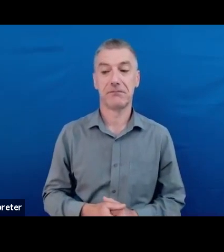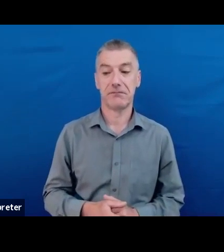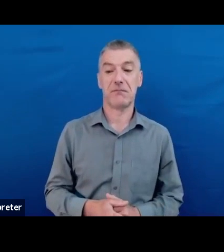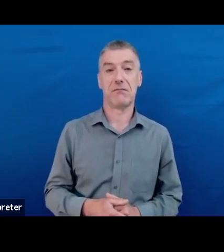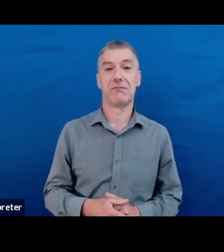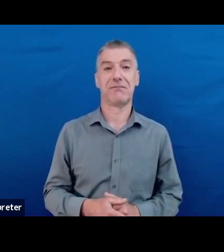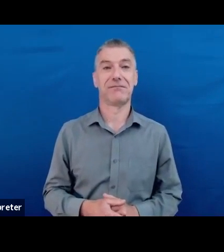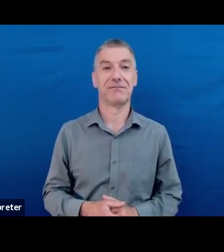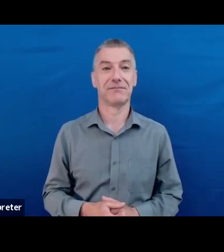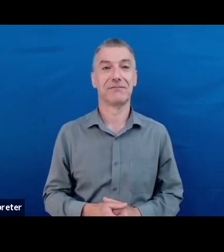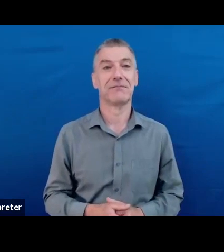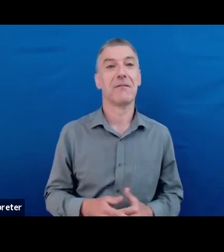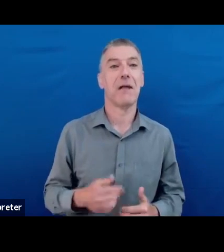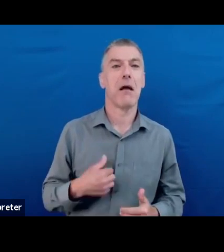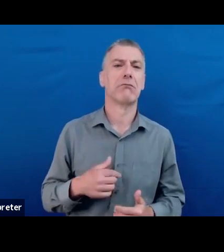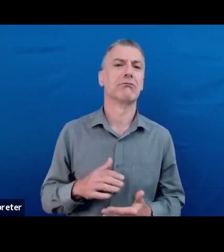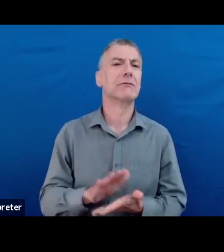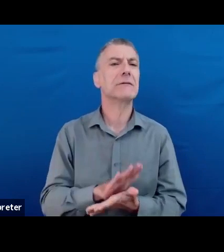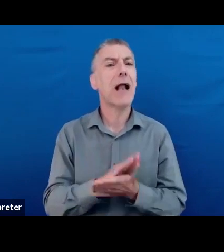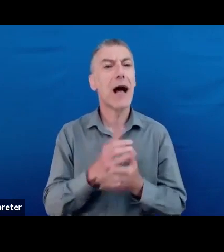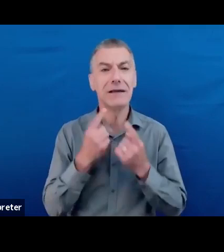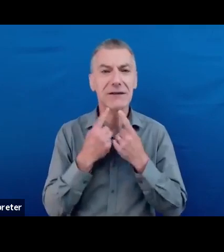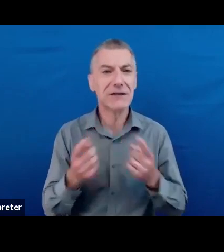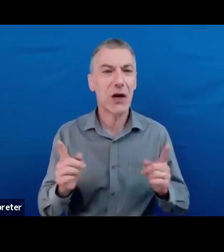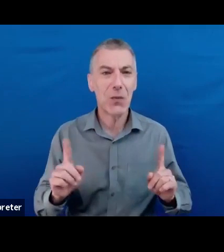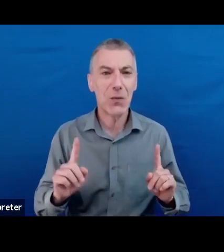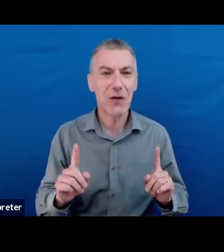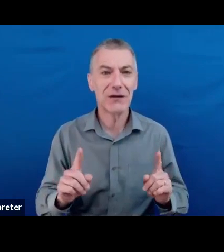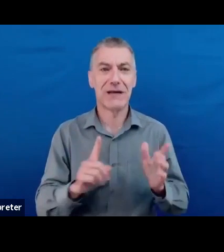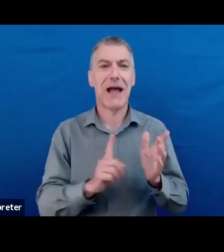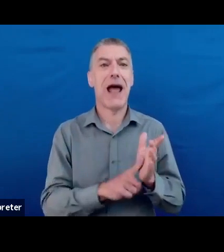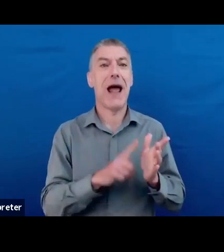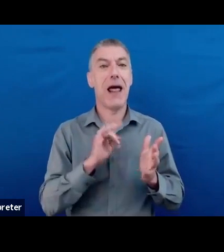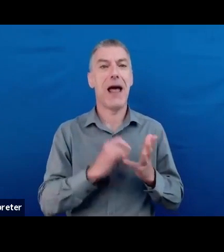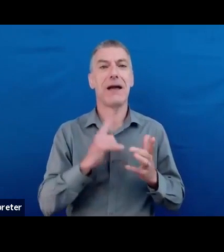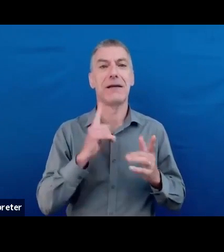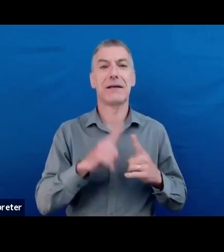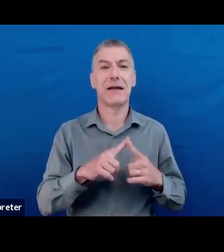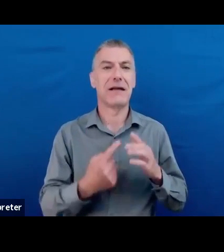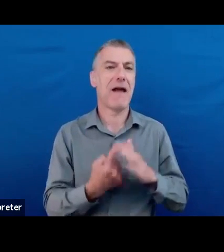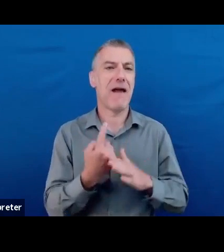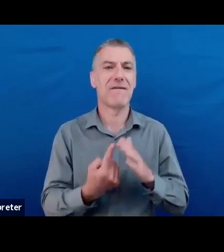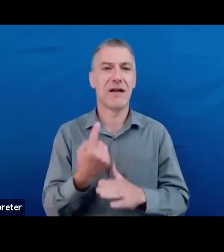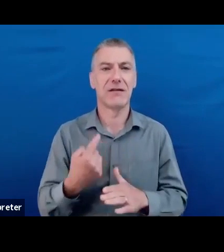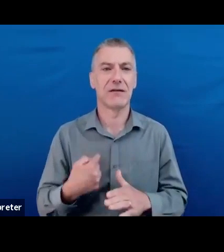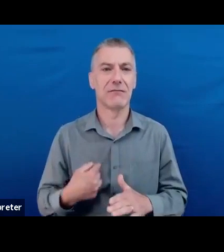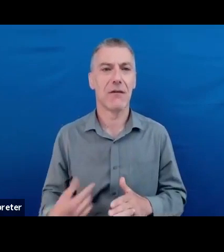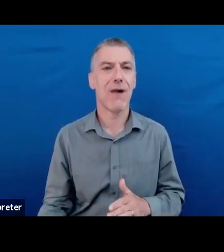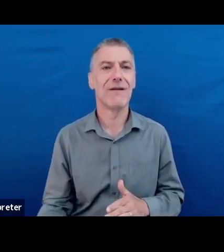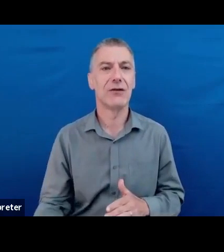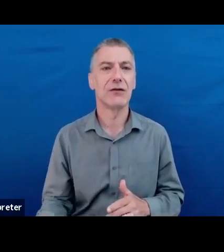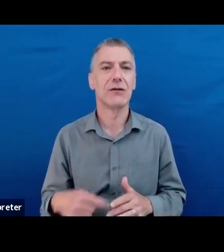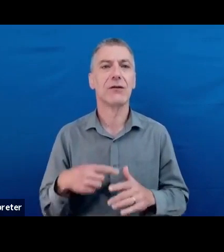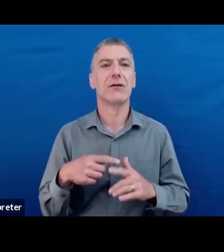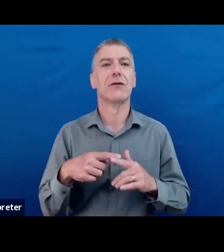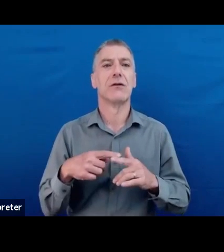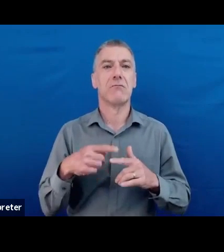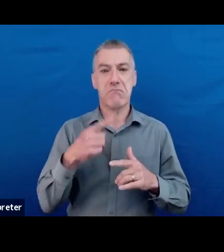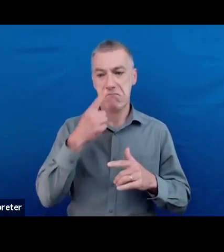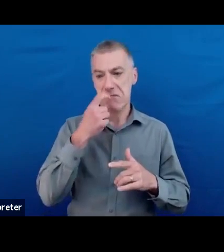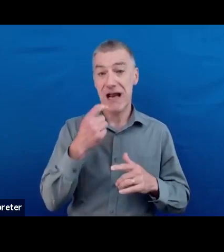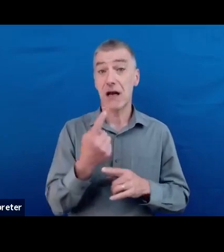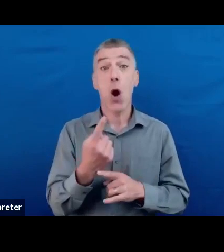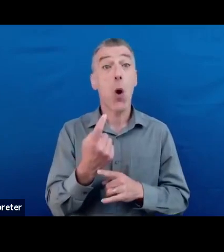I'm delighted to say that LSE events, which are normally very strict with time, have said that we can have an